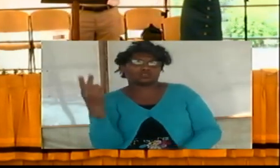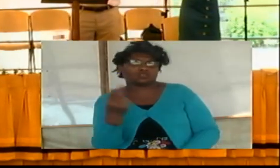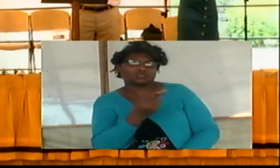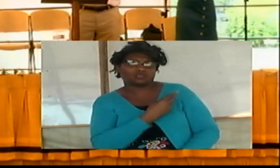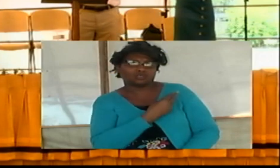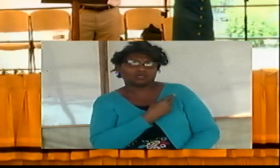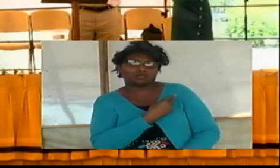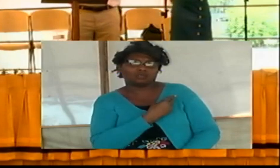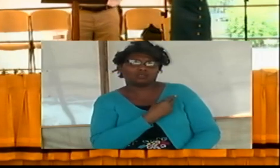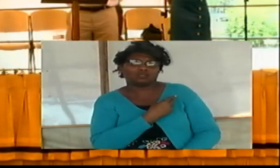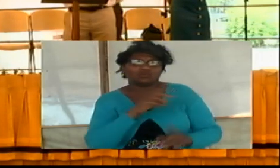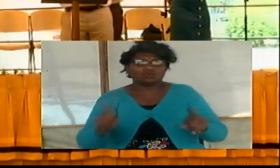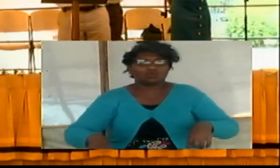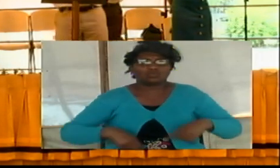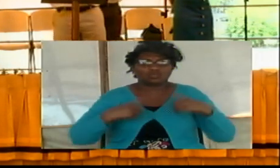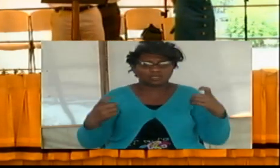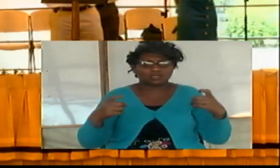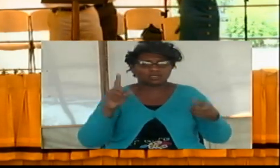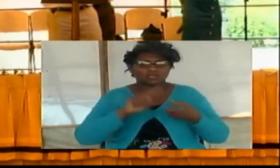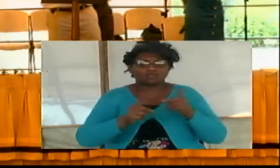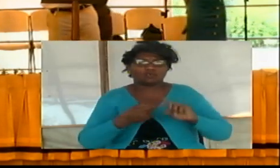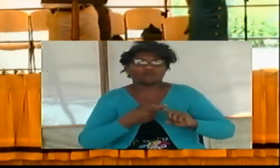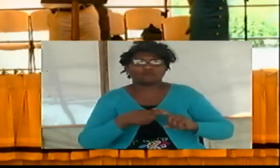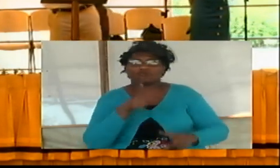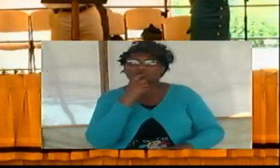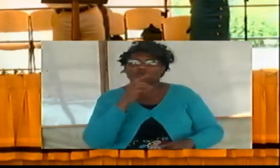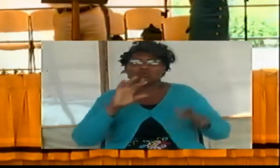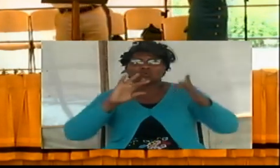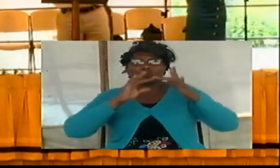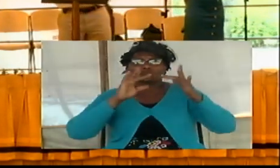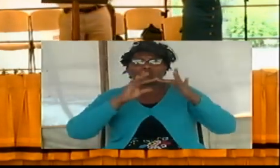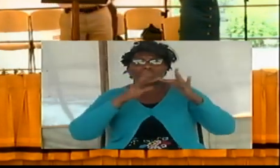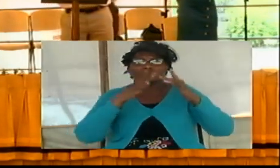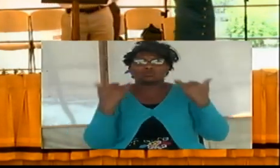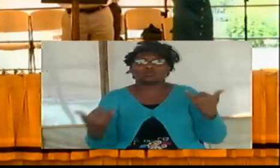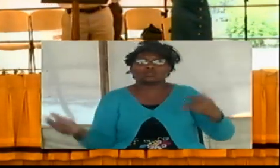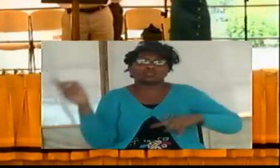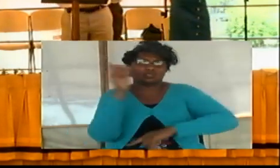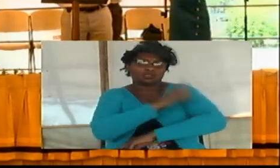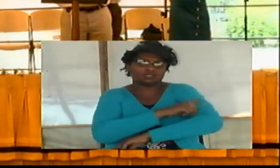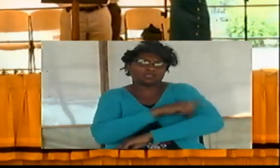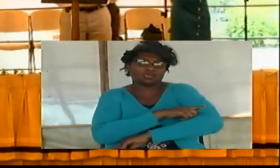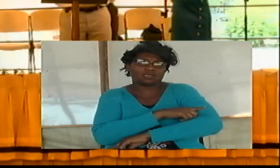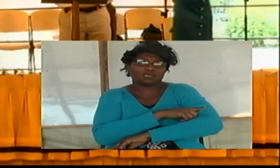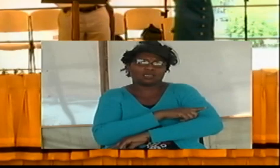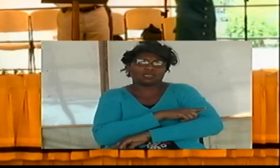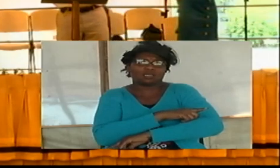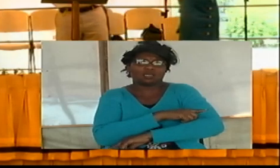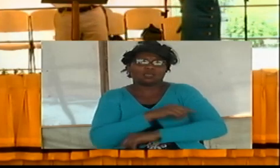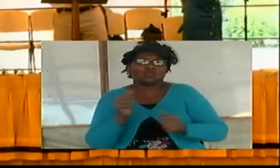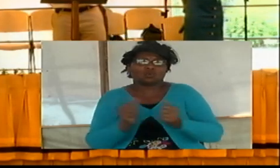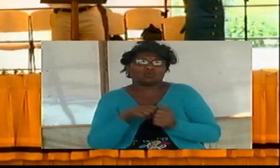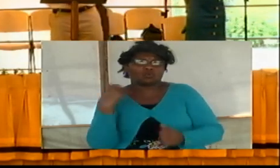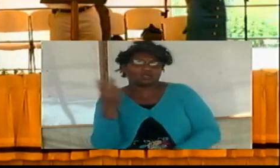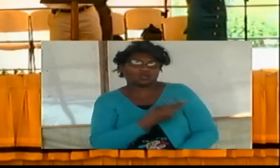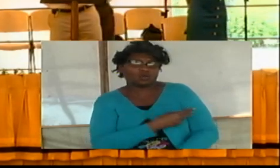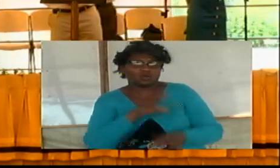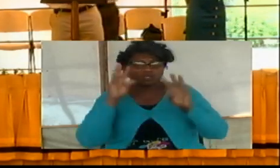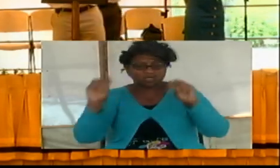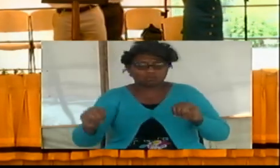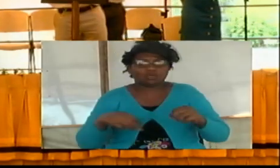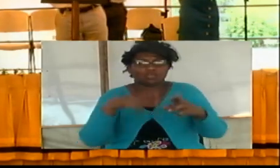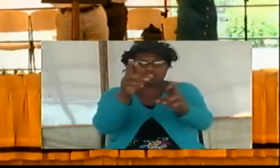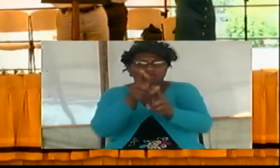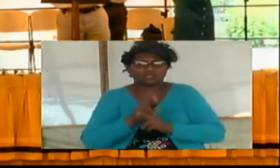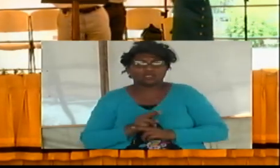have tuned in today to this service, that has received the word of God in their heart, and